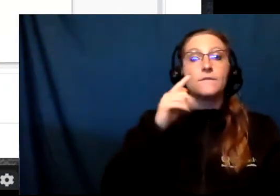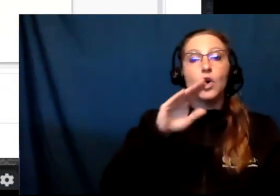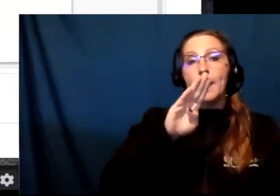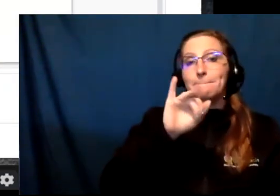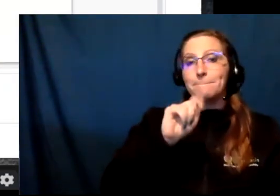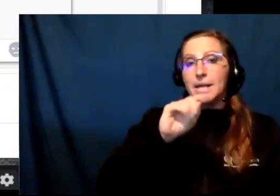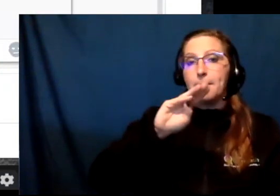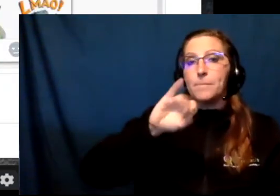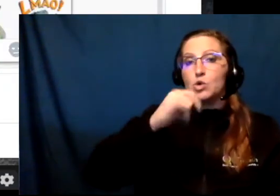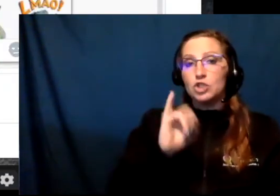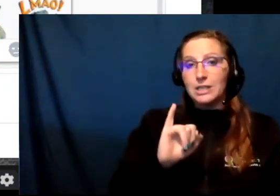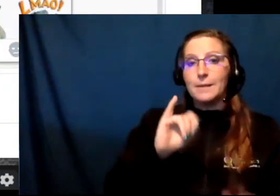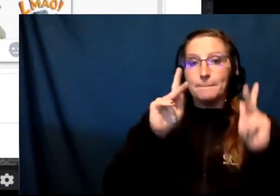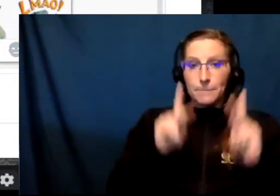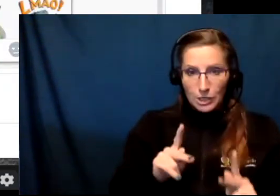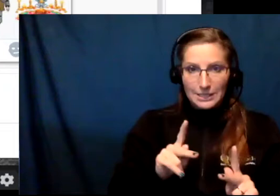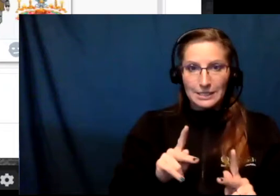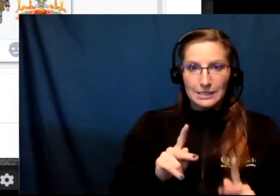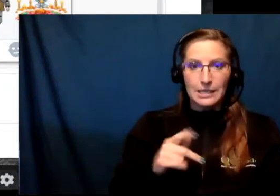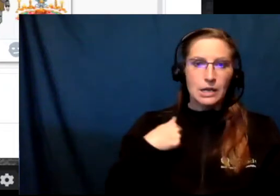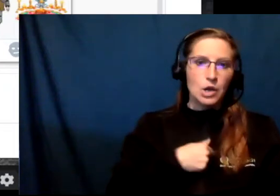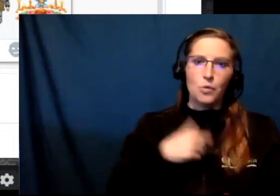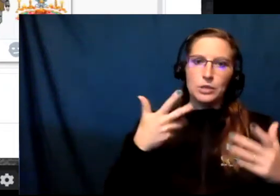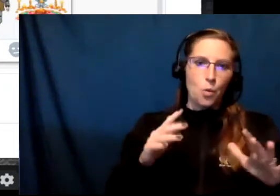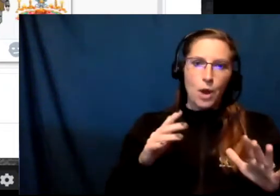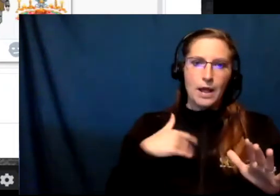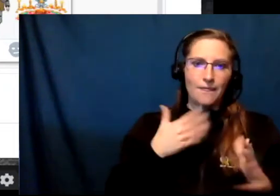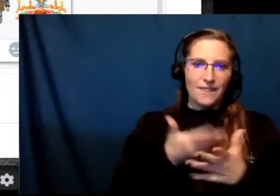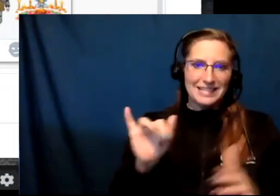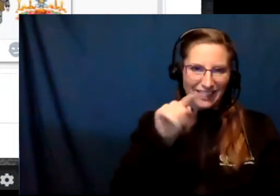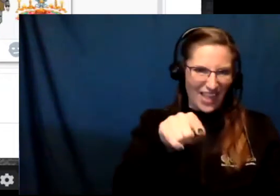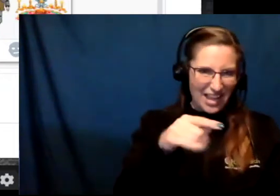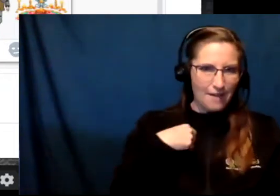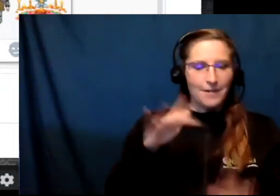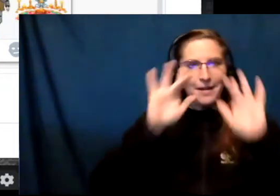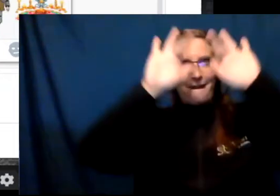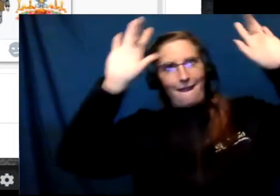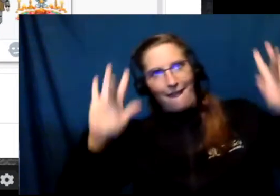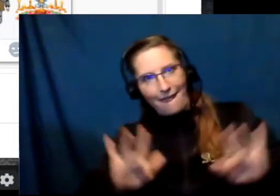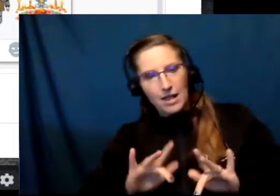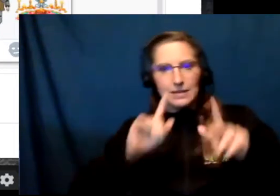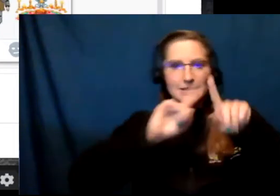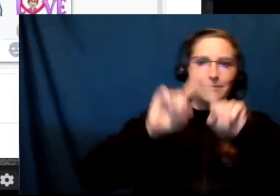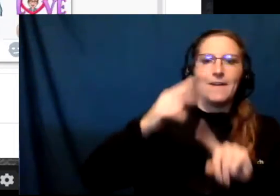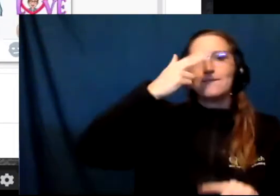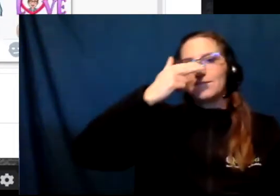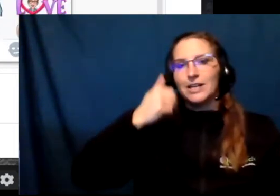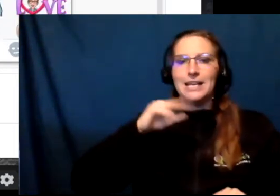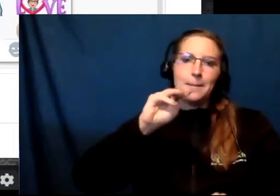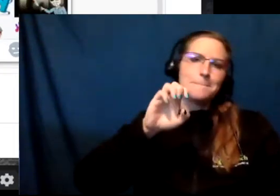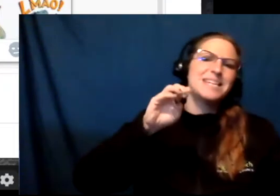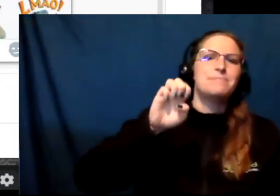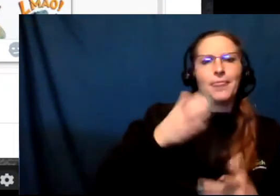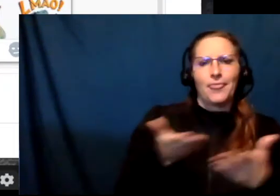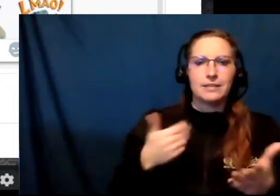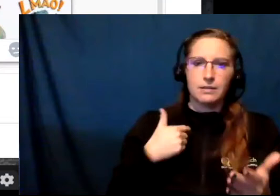in, we don't want images like this, right? That have all these funny, like meme type images. We just